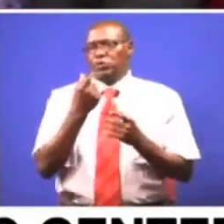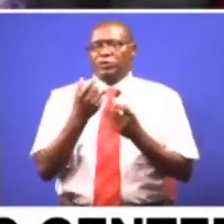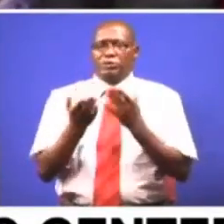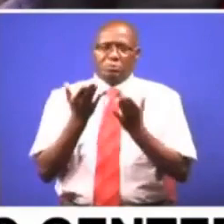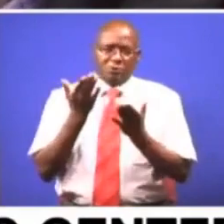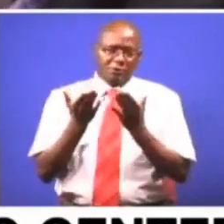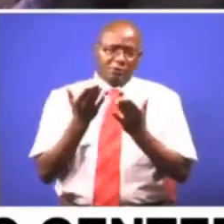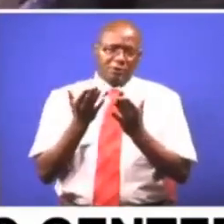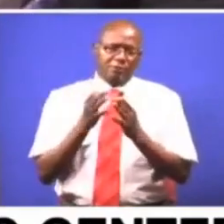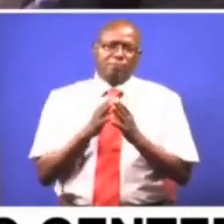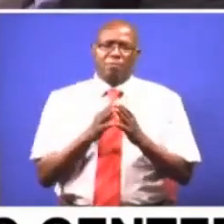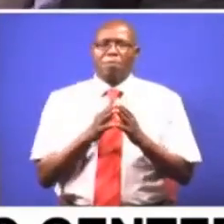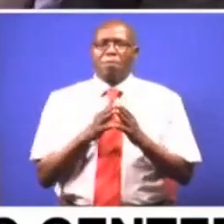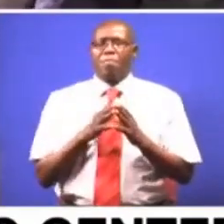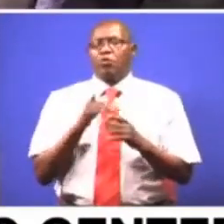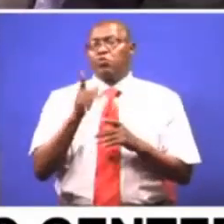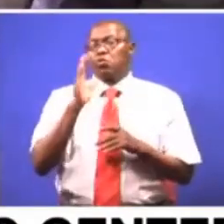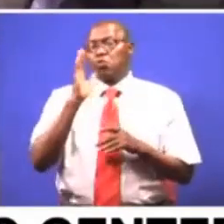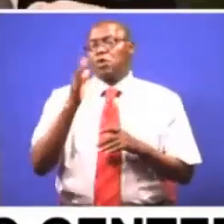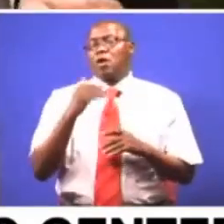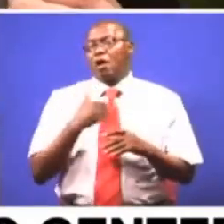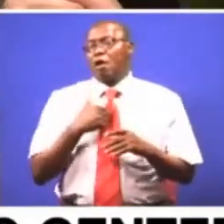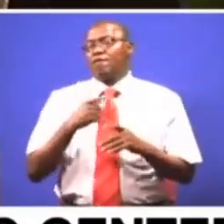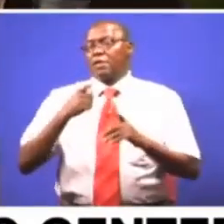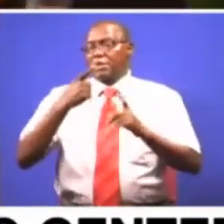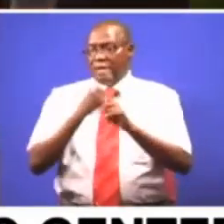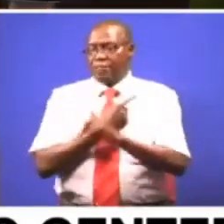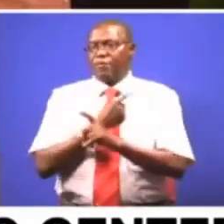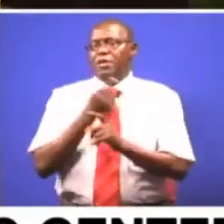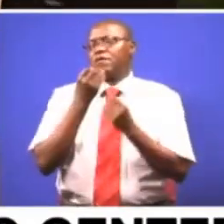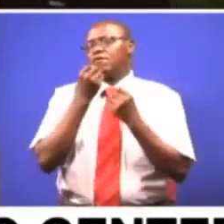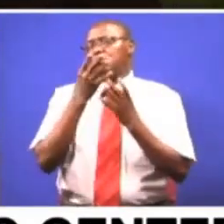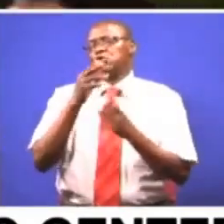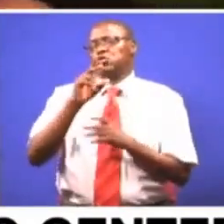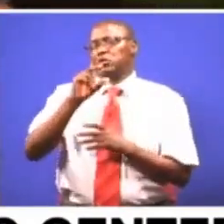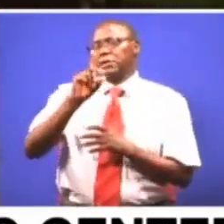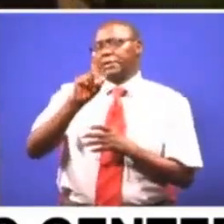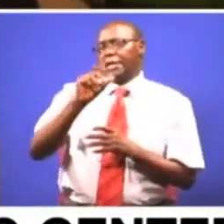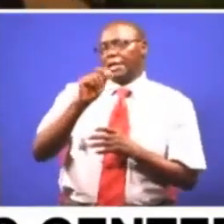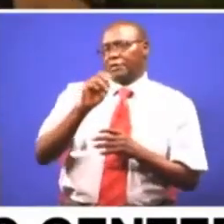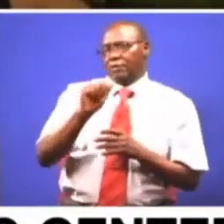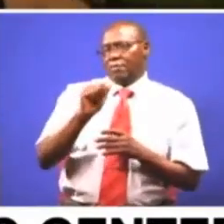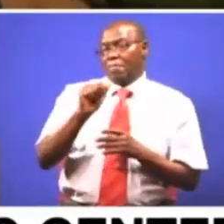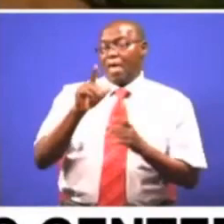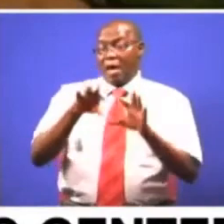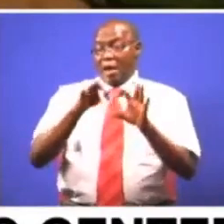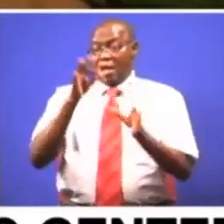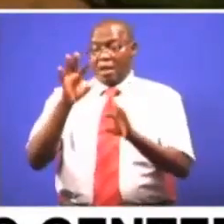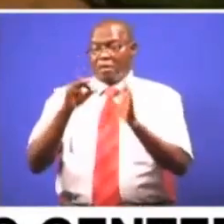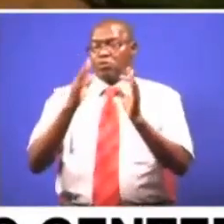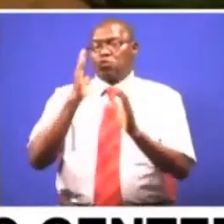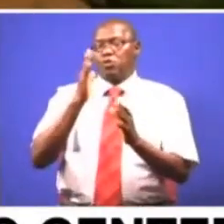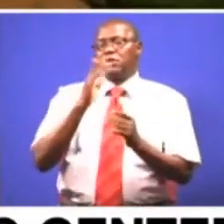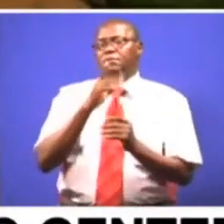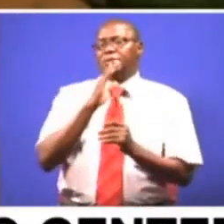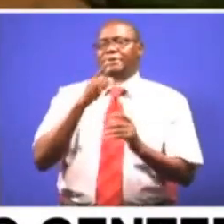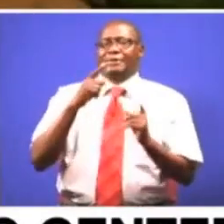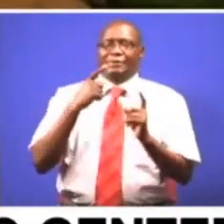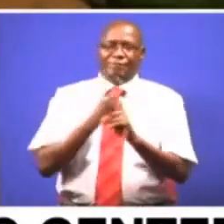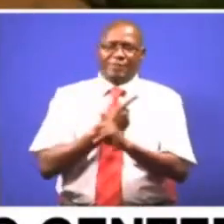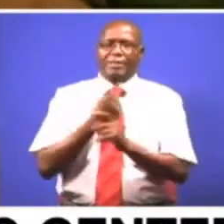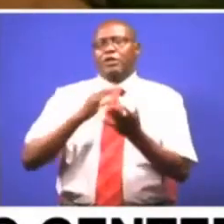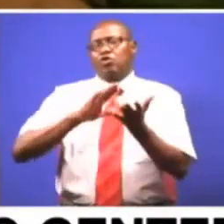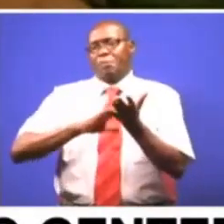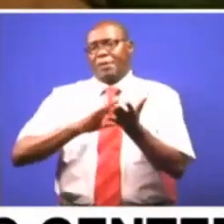is different. You are going to have different data. And if you have different data, the analysis is going to be different and the